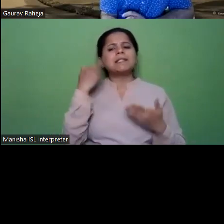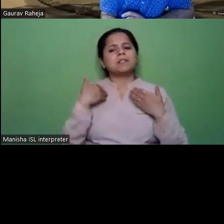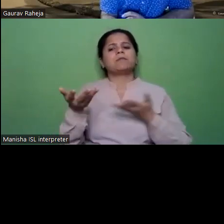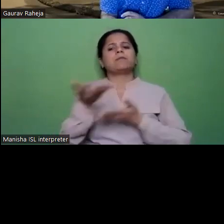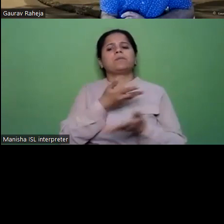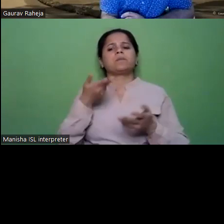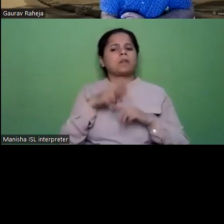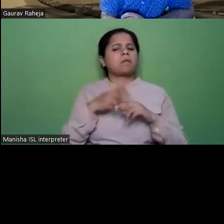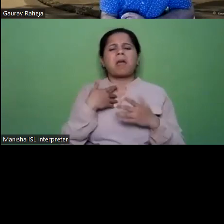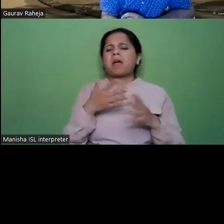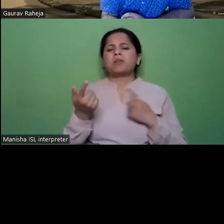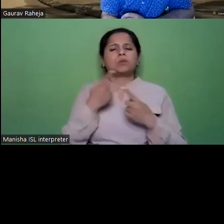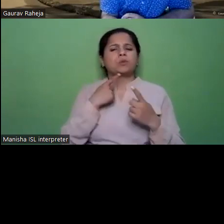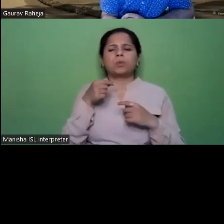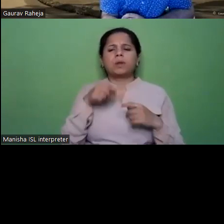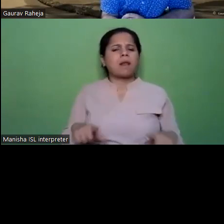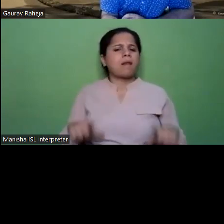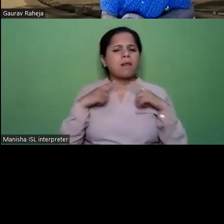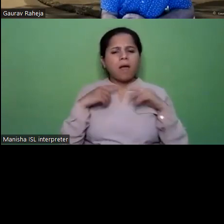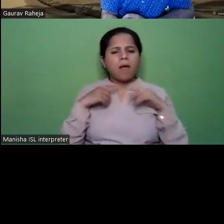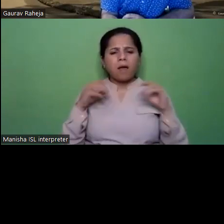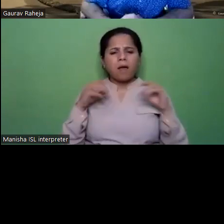talking anything if it was not part of our life.